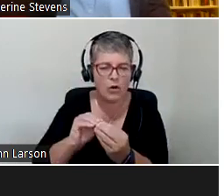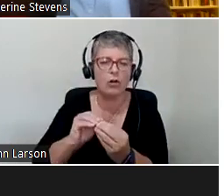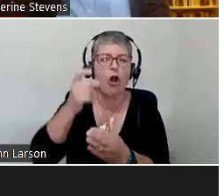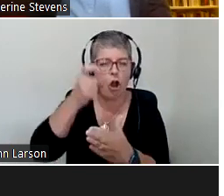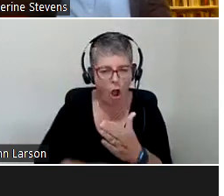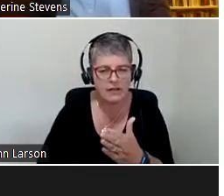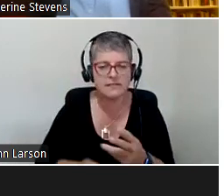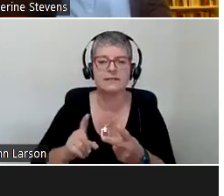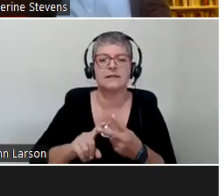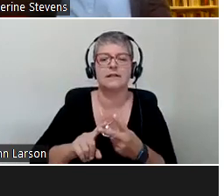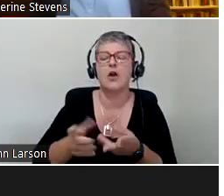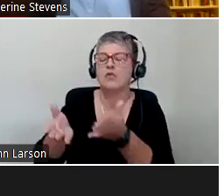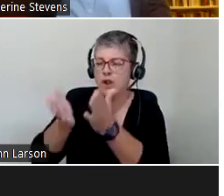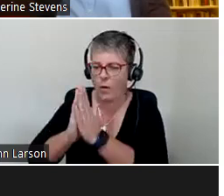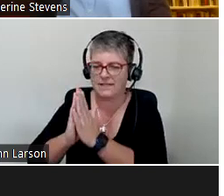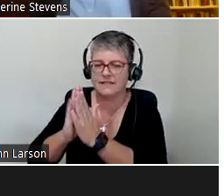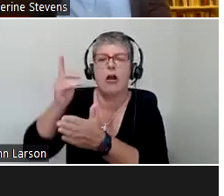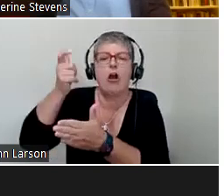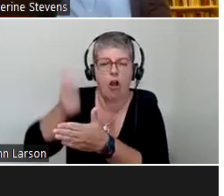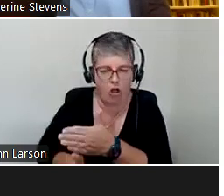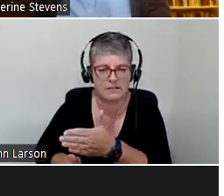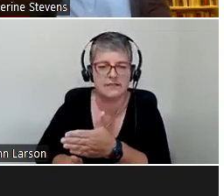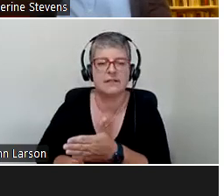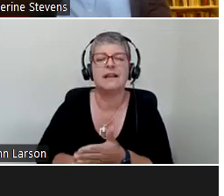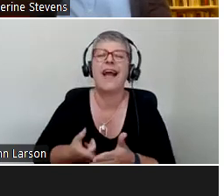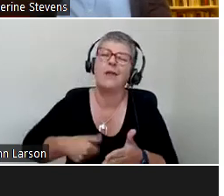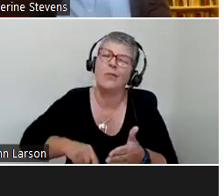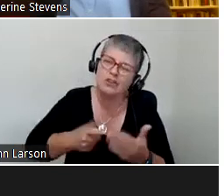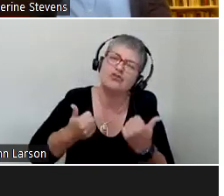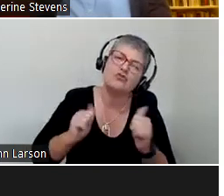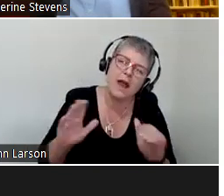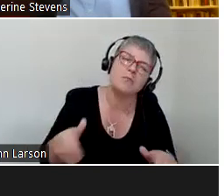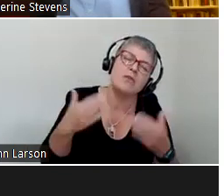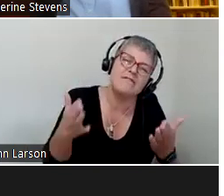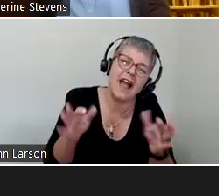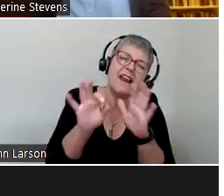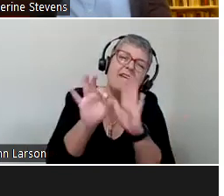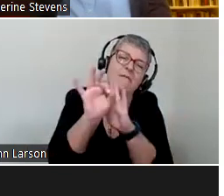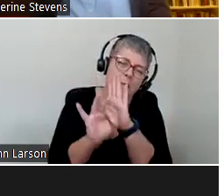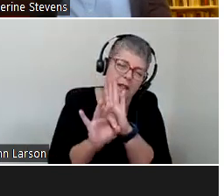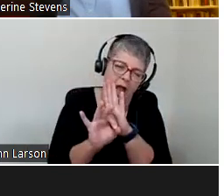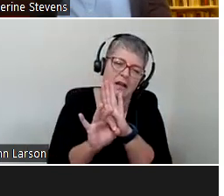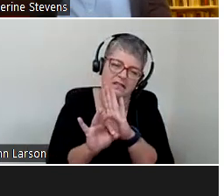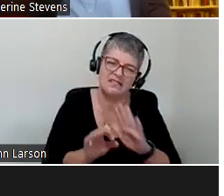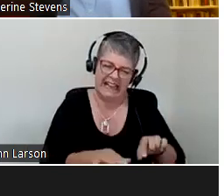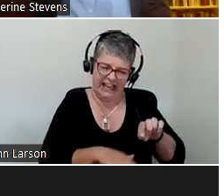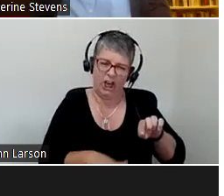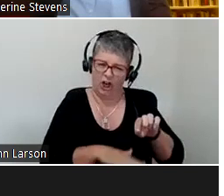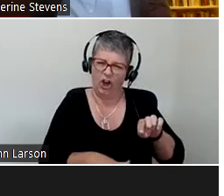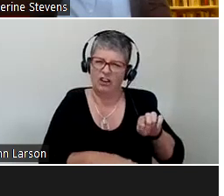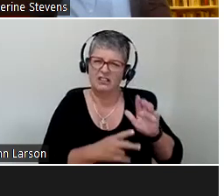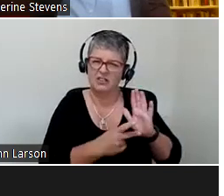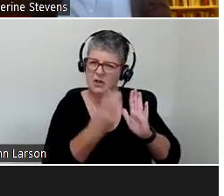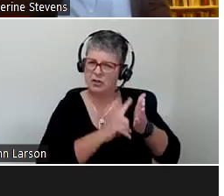Mass Humanities request. And as we said, we do try to provide a formula at the bottom that will double check to make sure that this